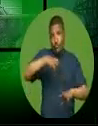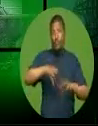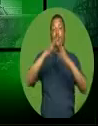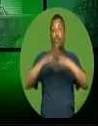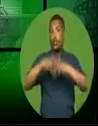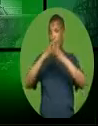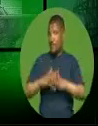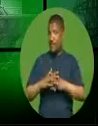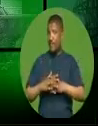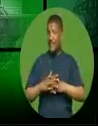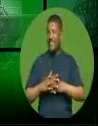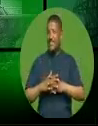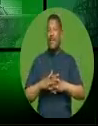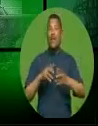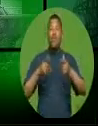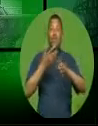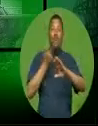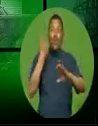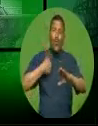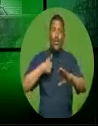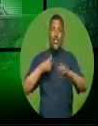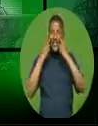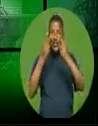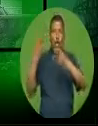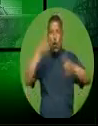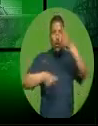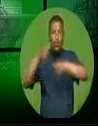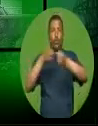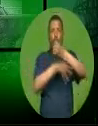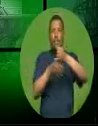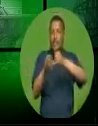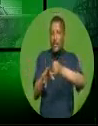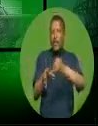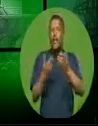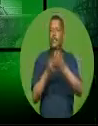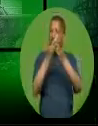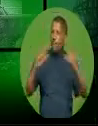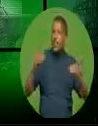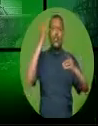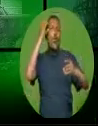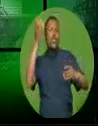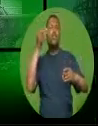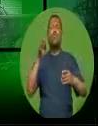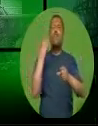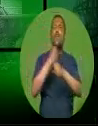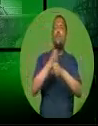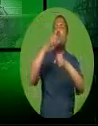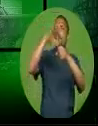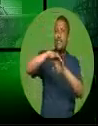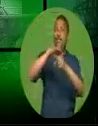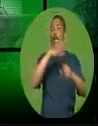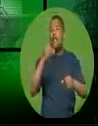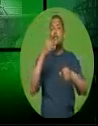industry. Before we see the contribution of the subsectors, let's define the concepts of